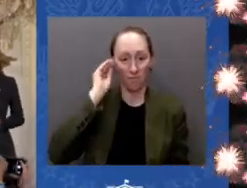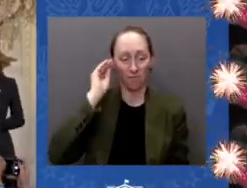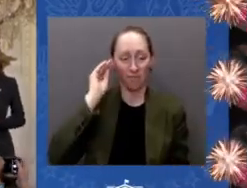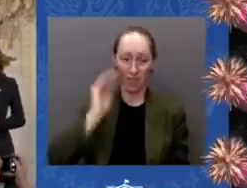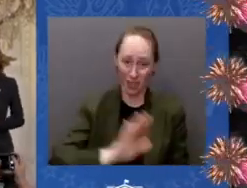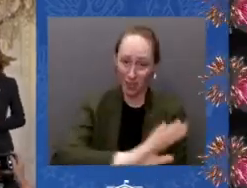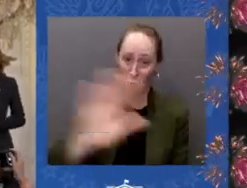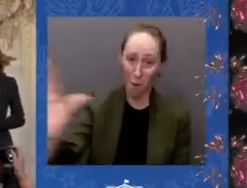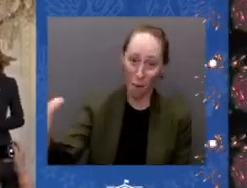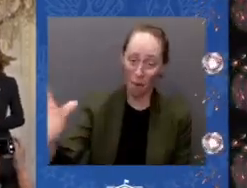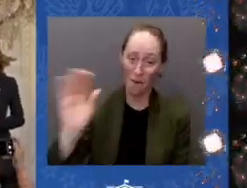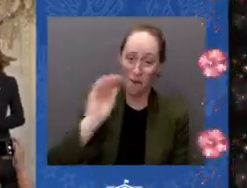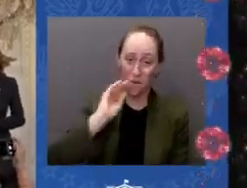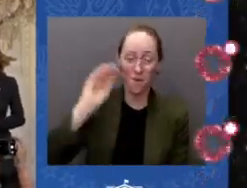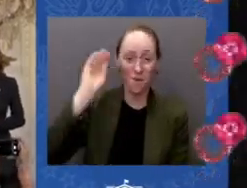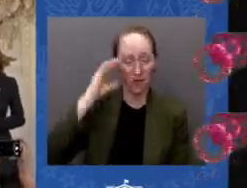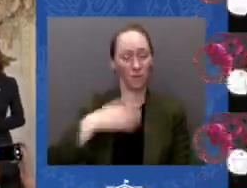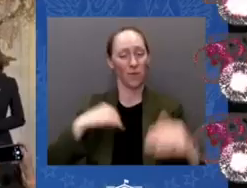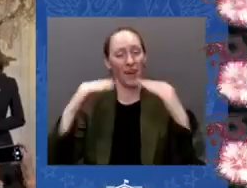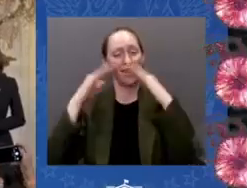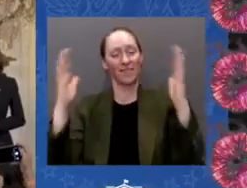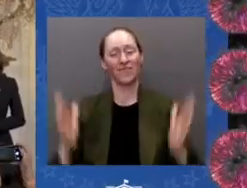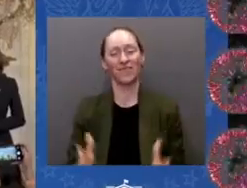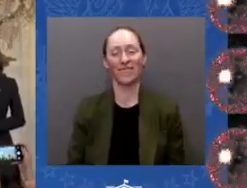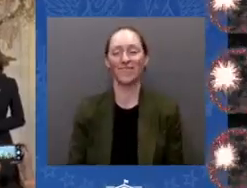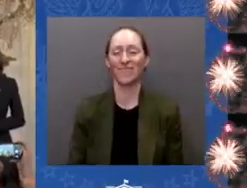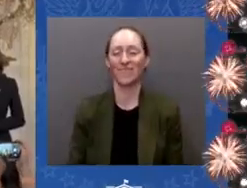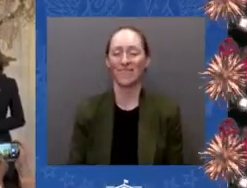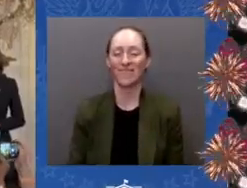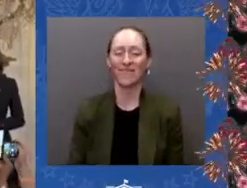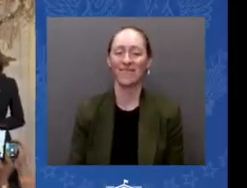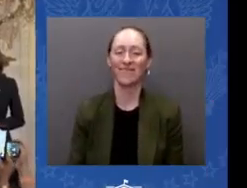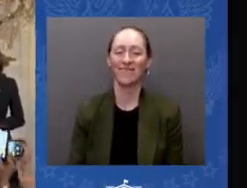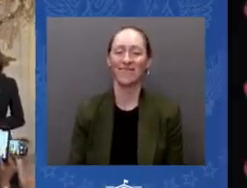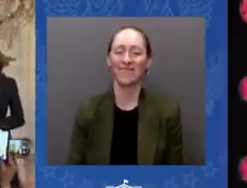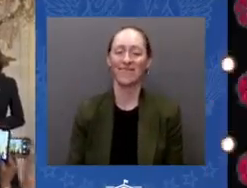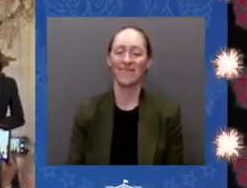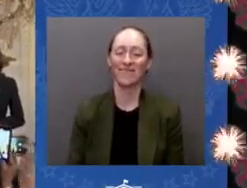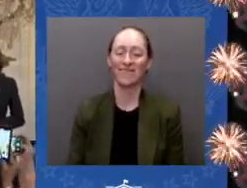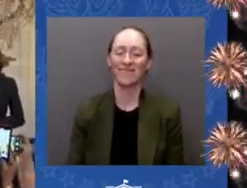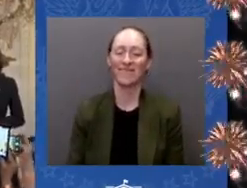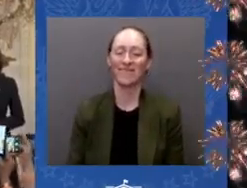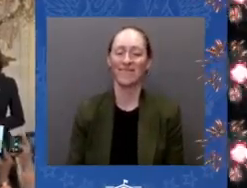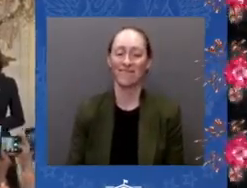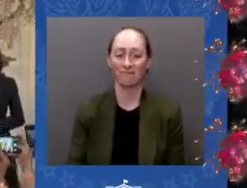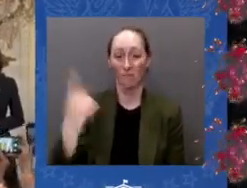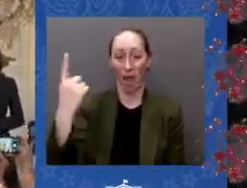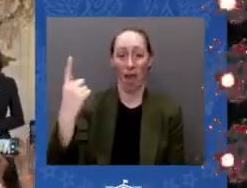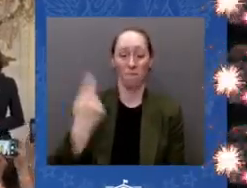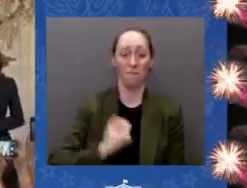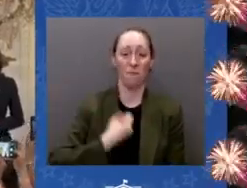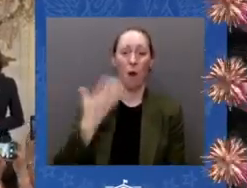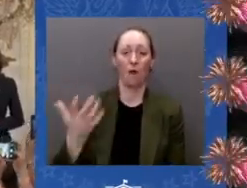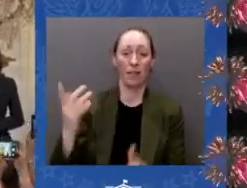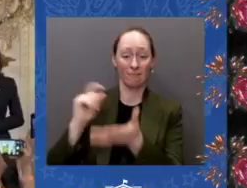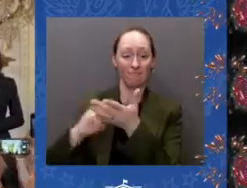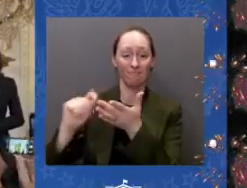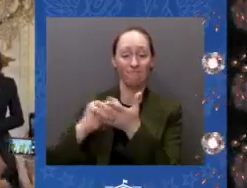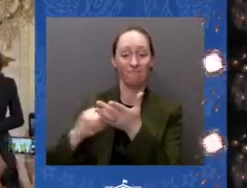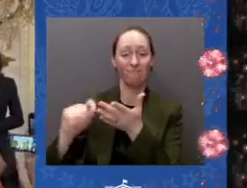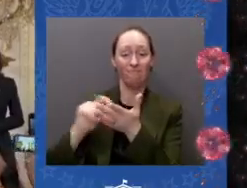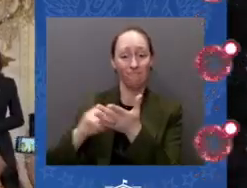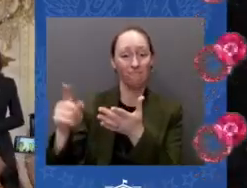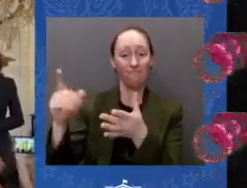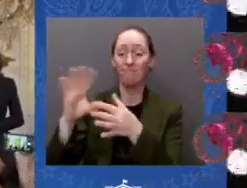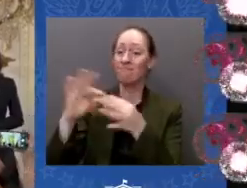The Nobel Prize-winning poet Tagore once wrote, "The sky is flushed with the dawn, and my